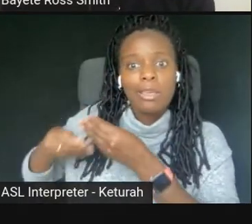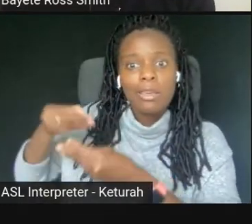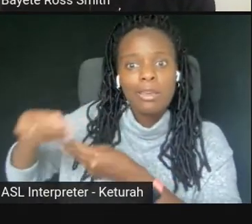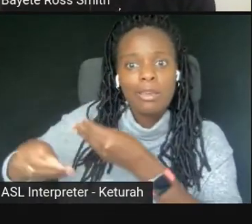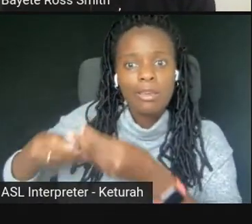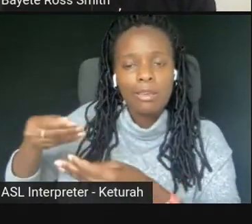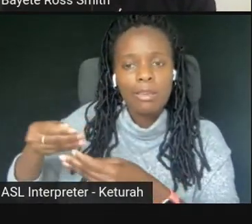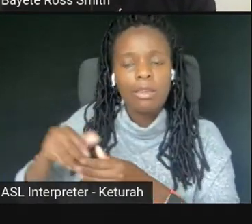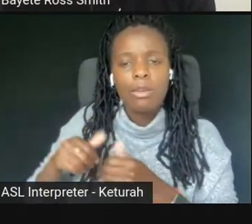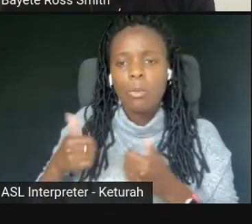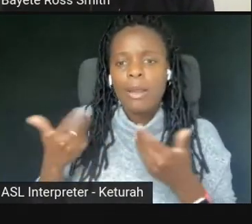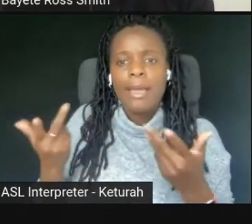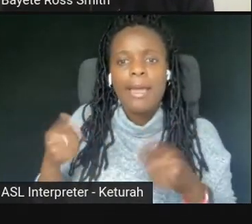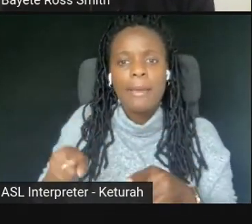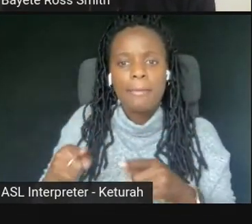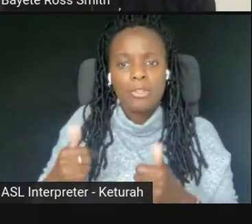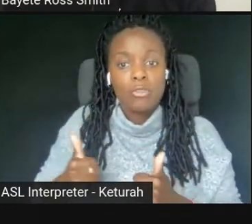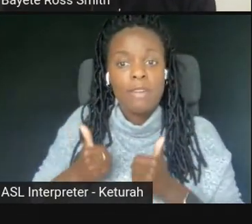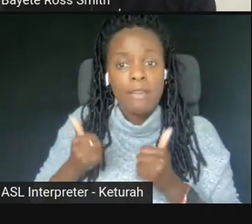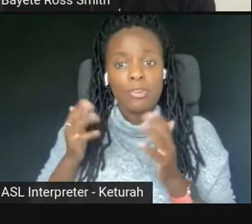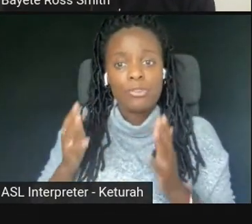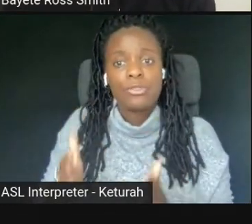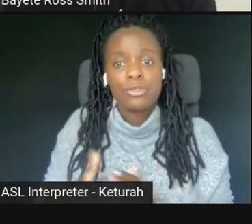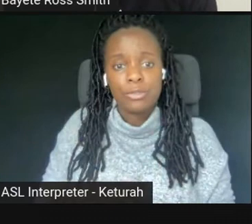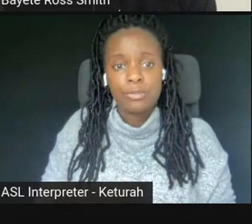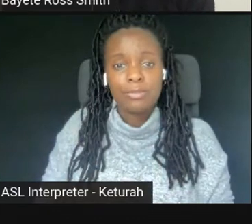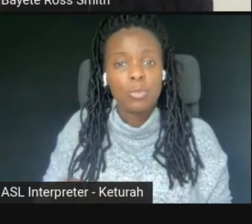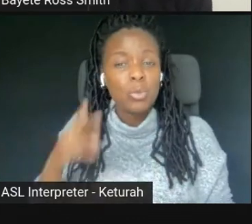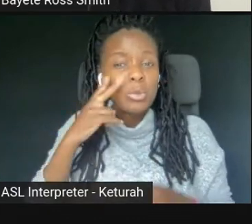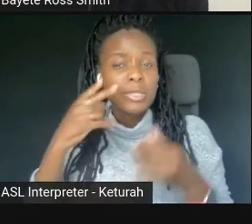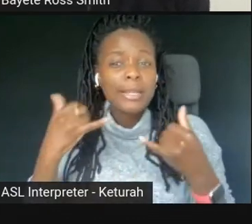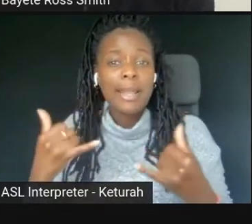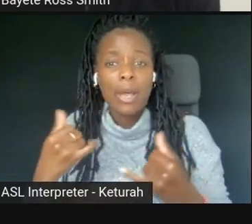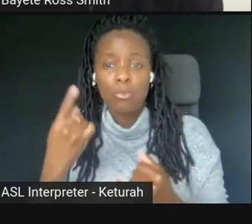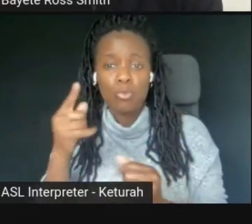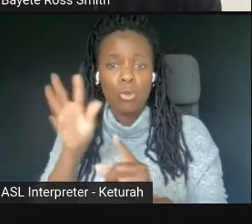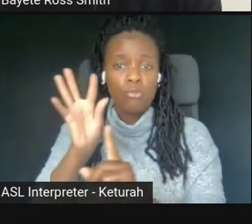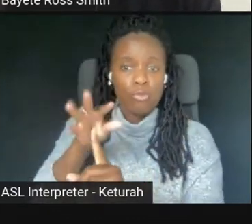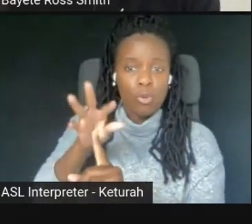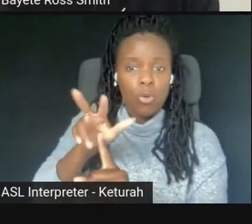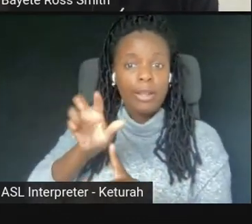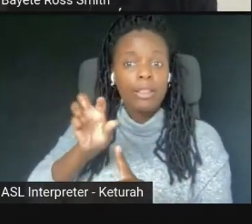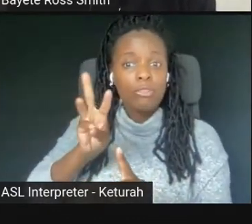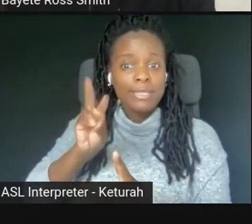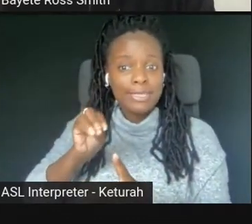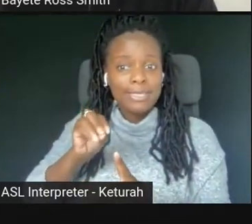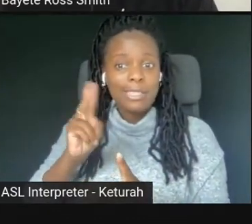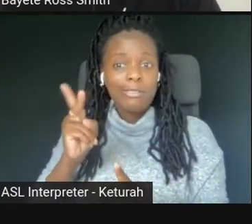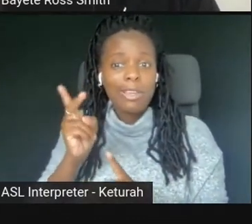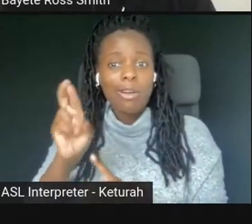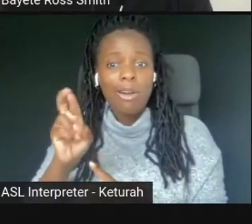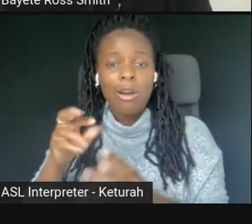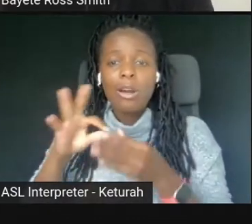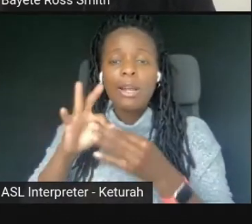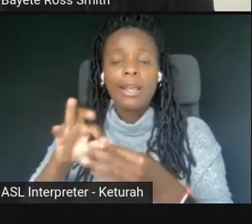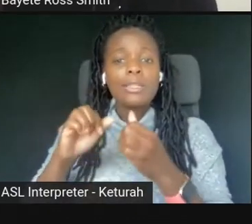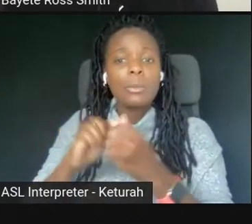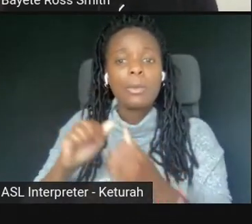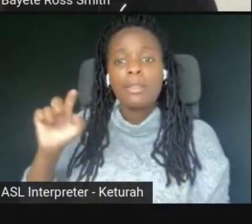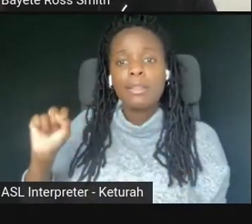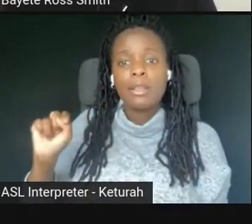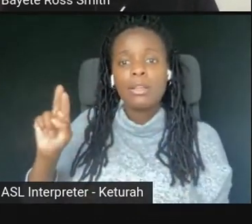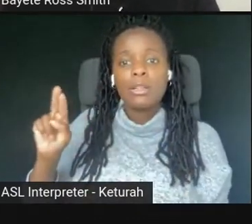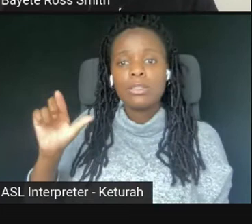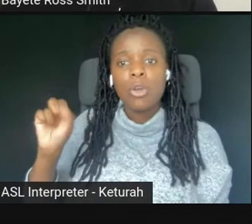is a screen recording of the 360 virtual reality film we did about the Tulsa 1921